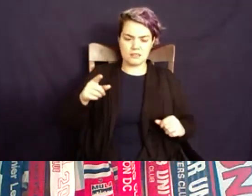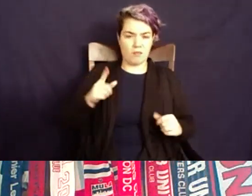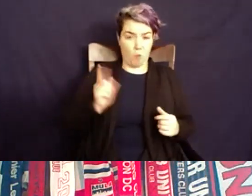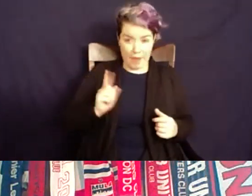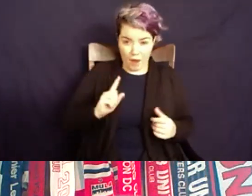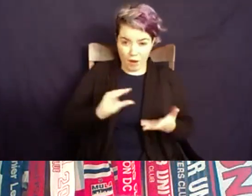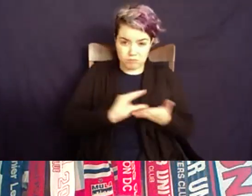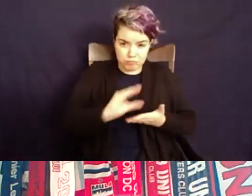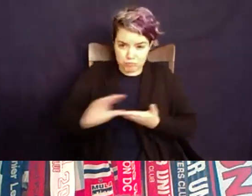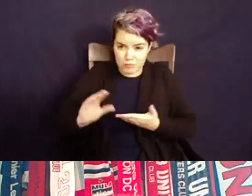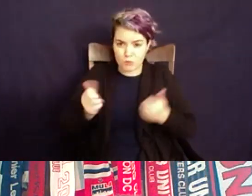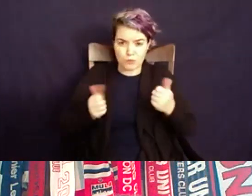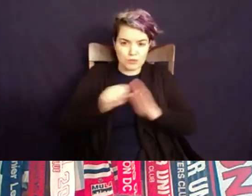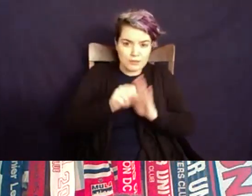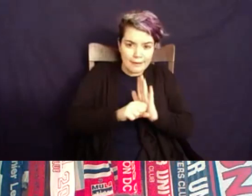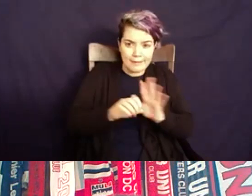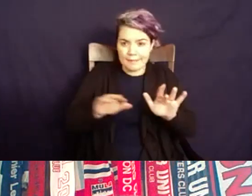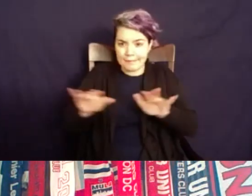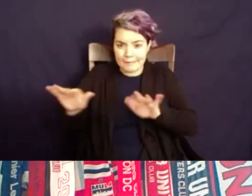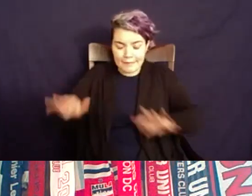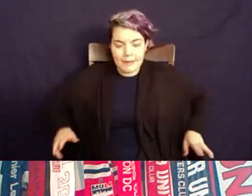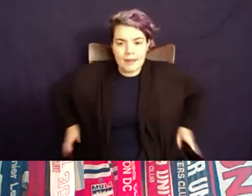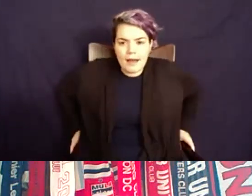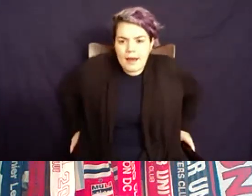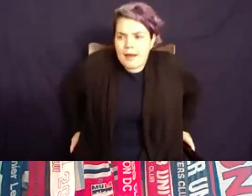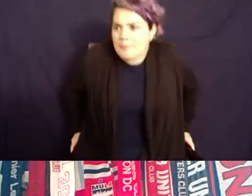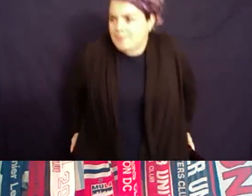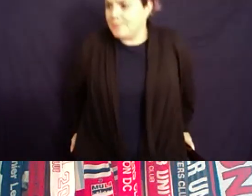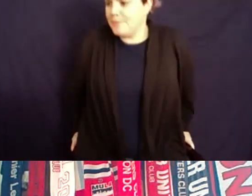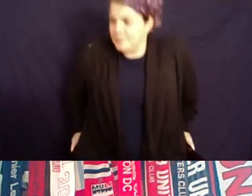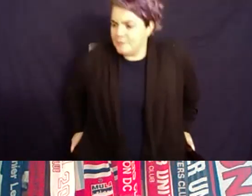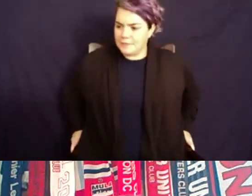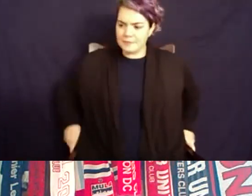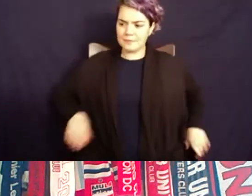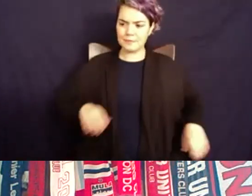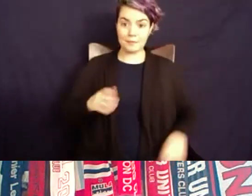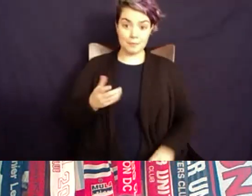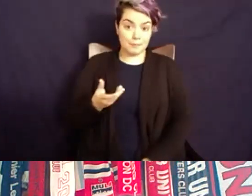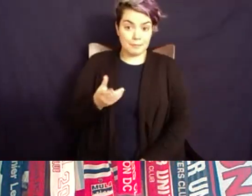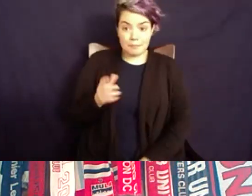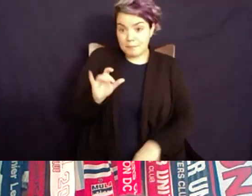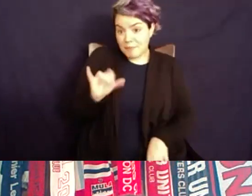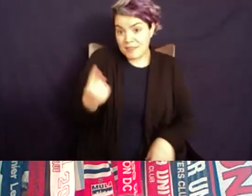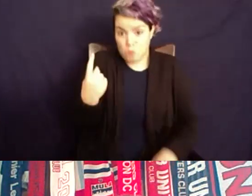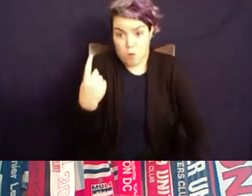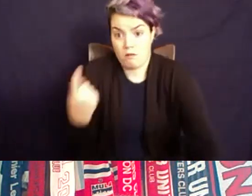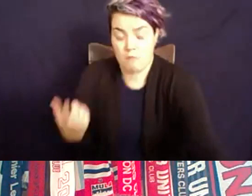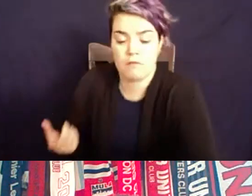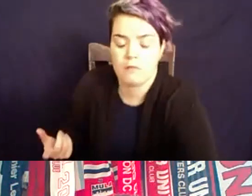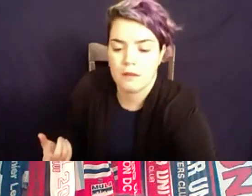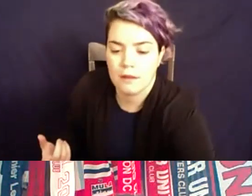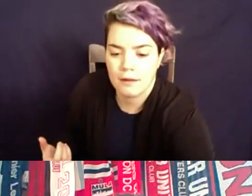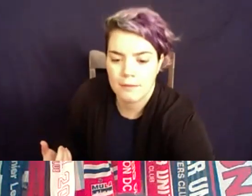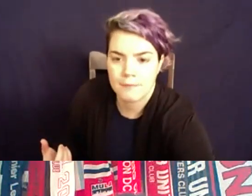what states I think got them. But that is certainly one source. And, you